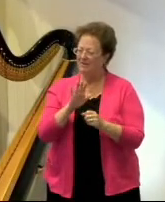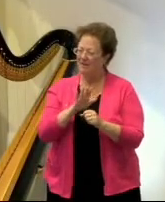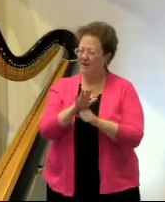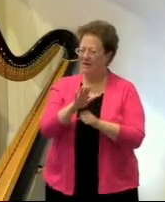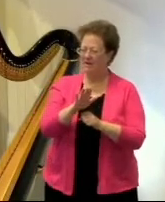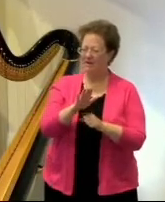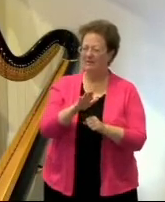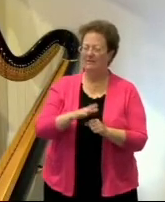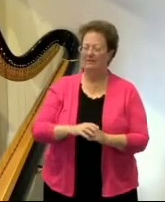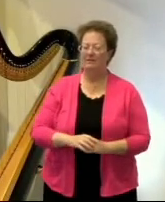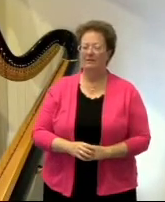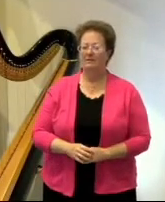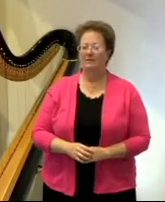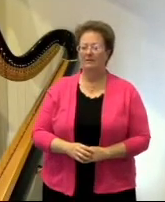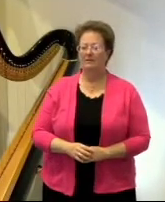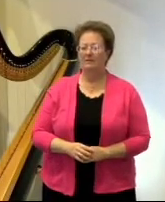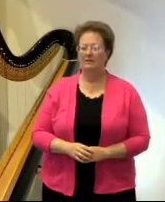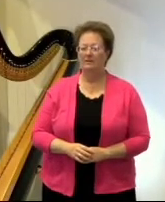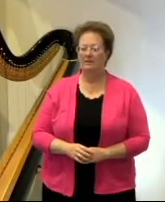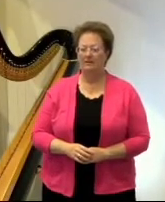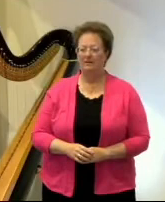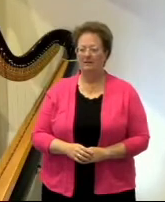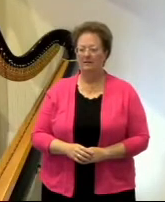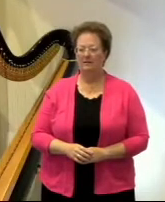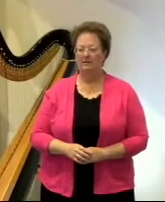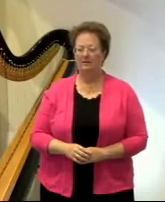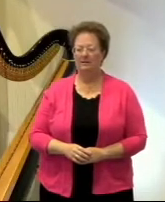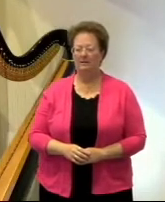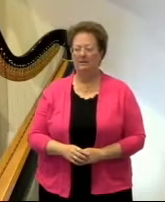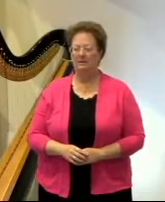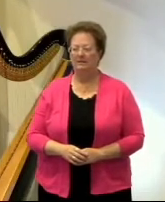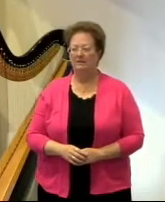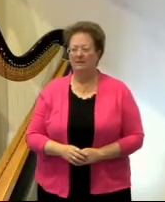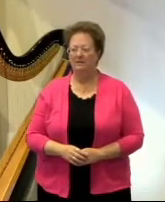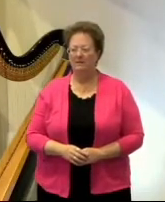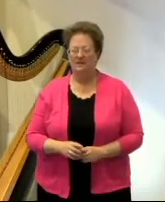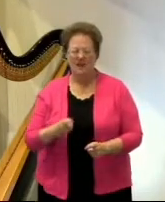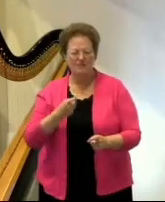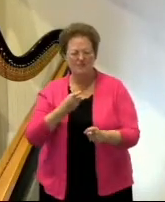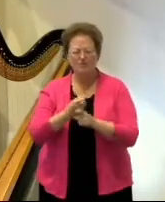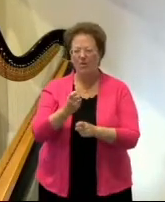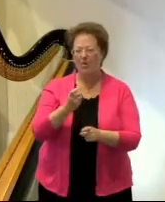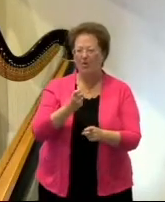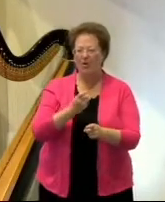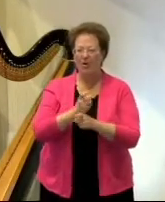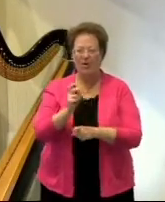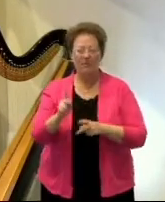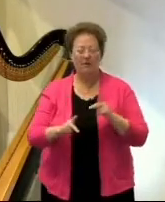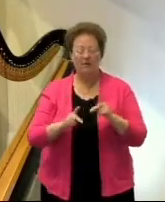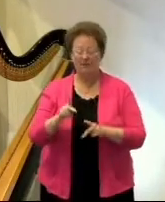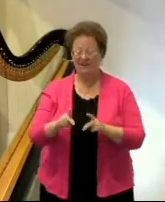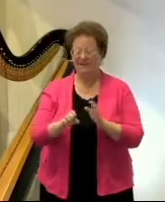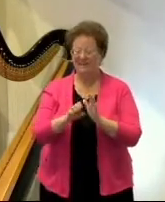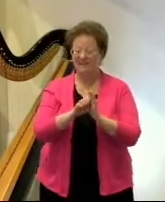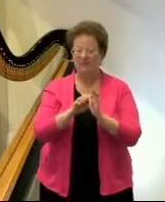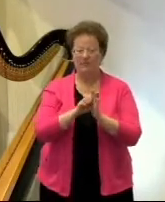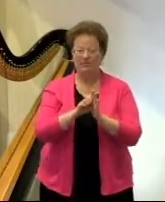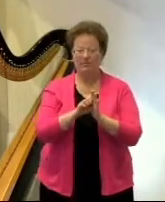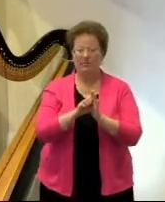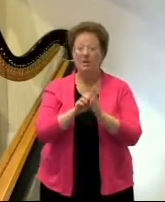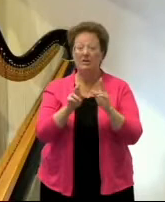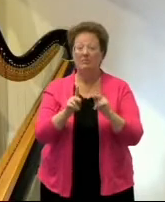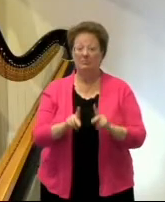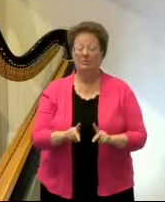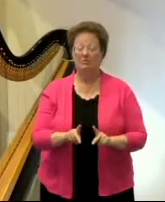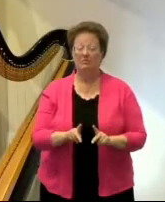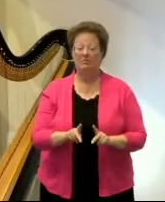text describes him as a murderous, threat-breathing persecutor. Paul was a perfect example of someone trying to get